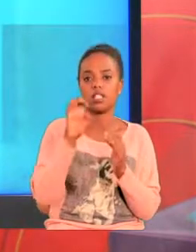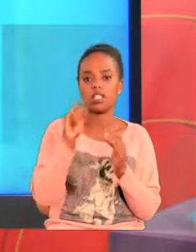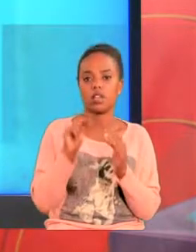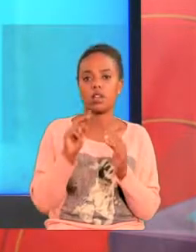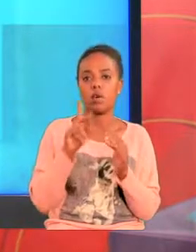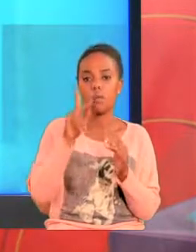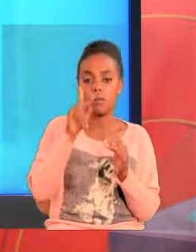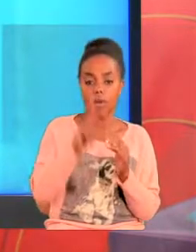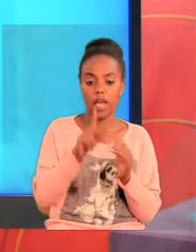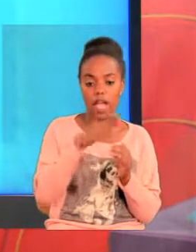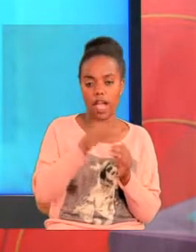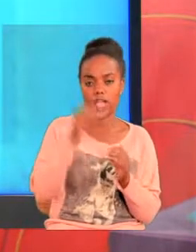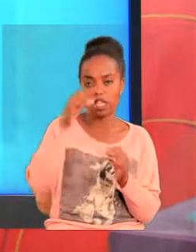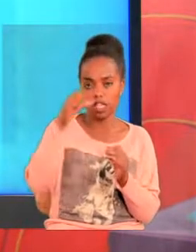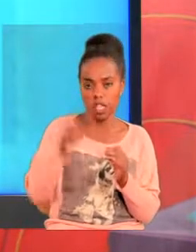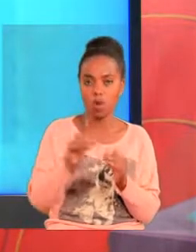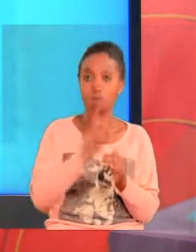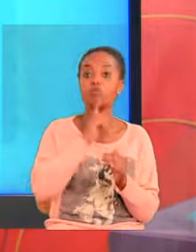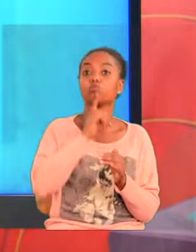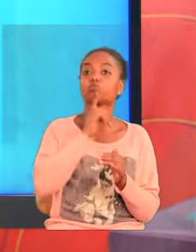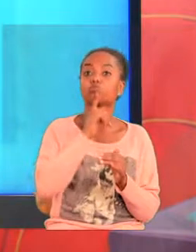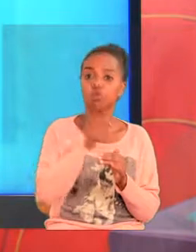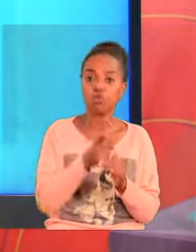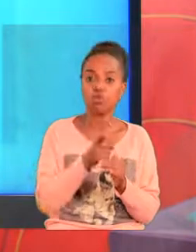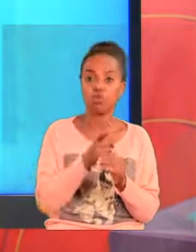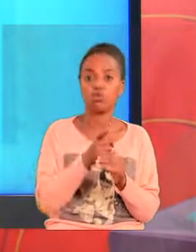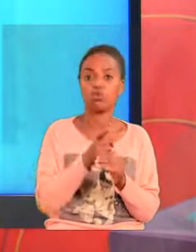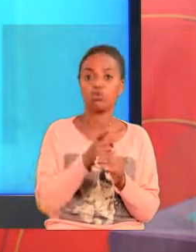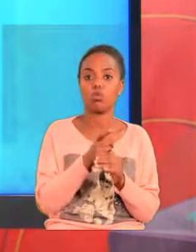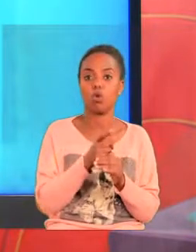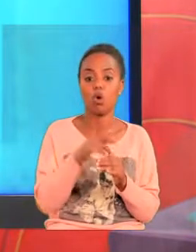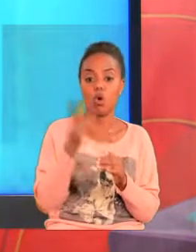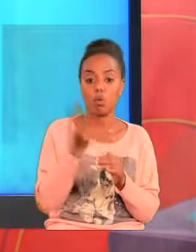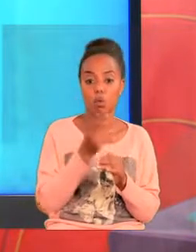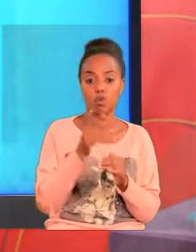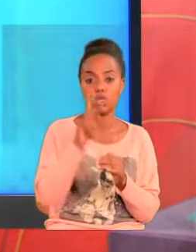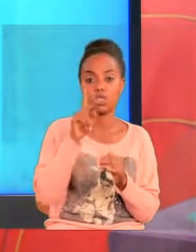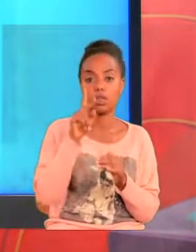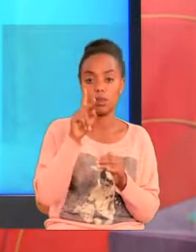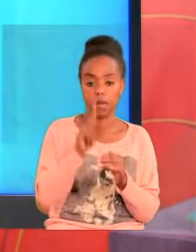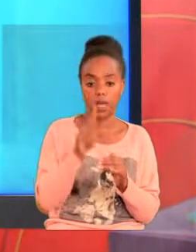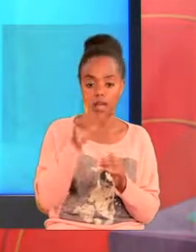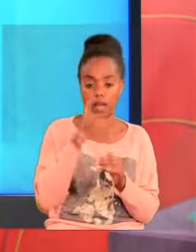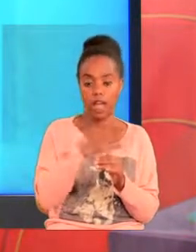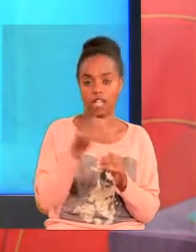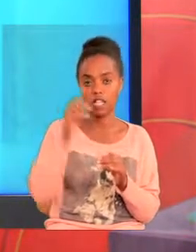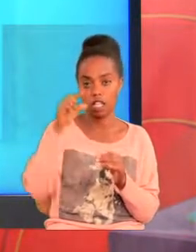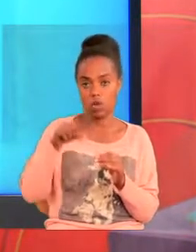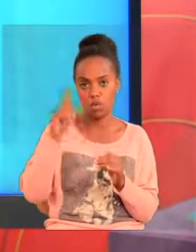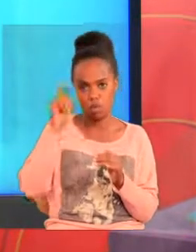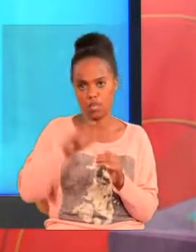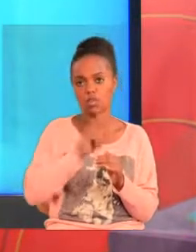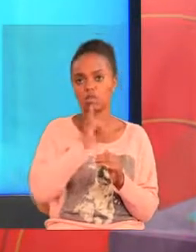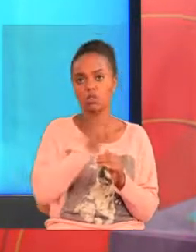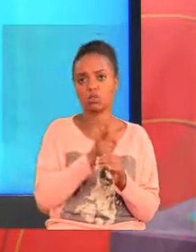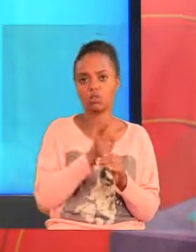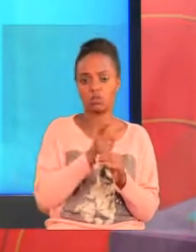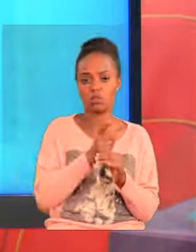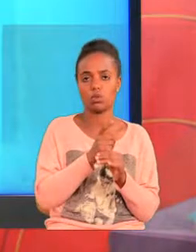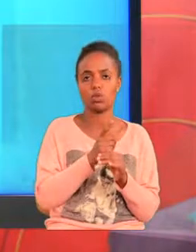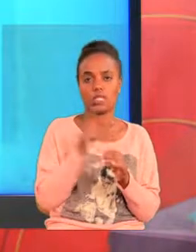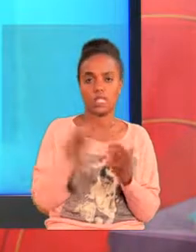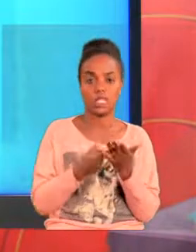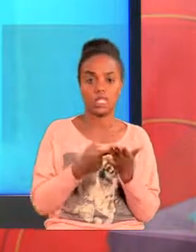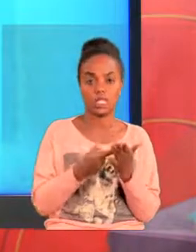and Q is true, both P and Q must be truths. That's it. We call this a principle